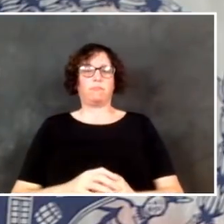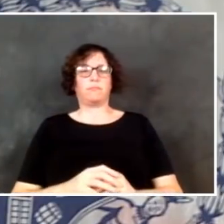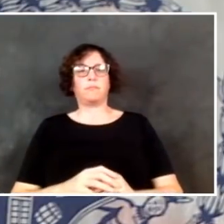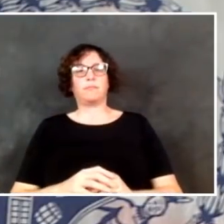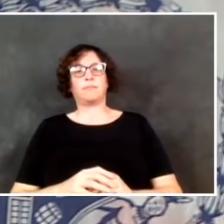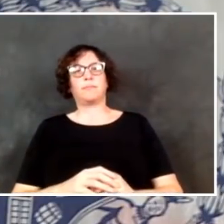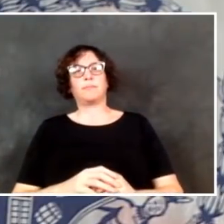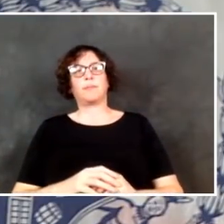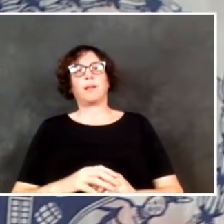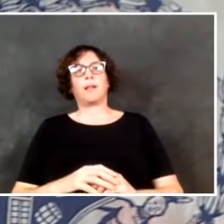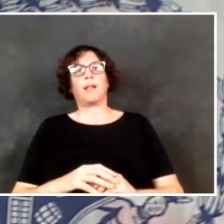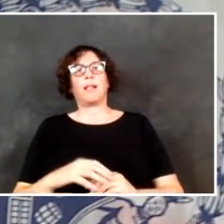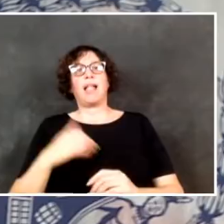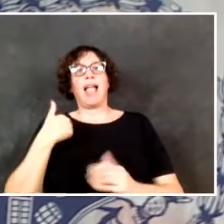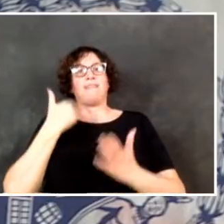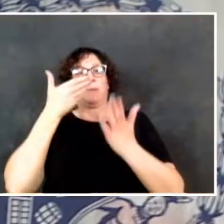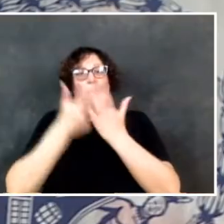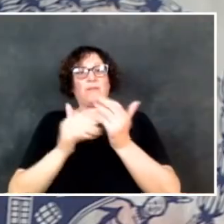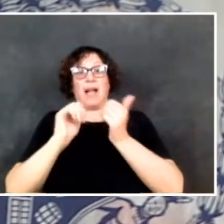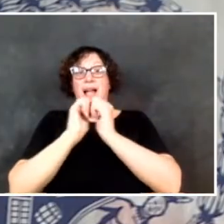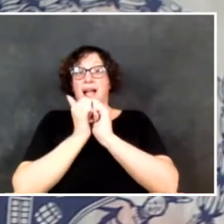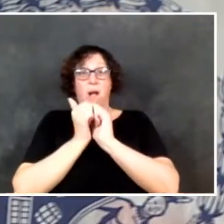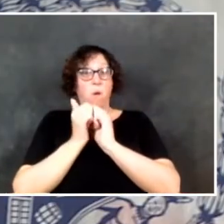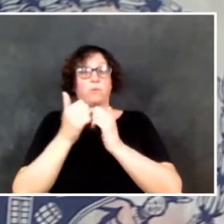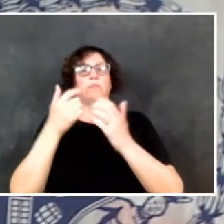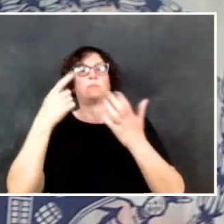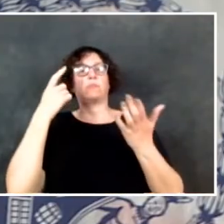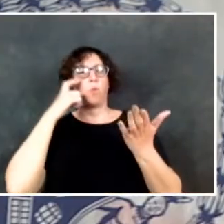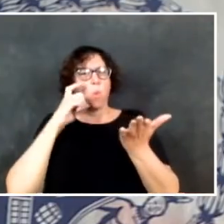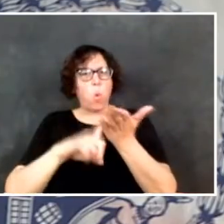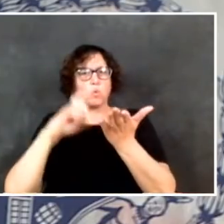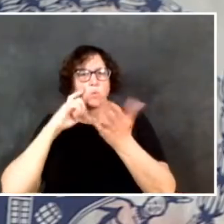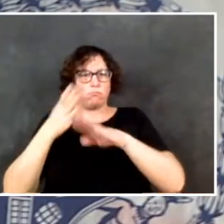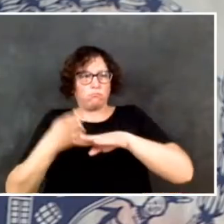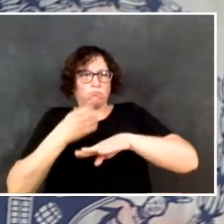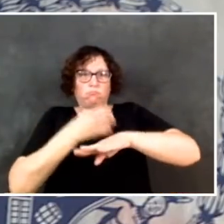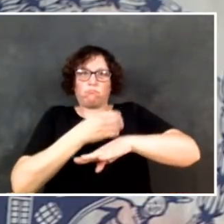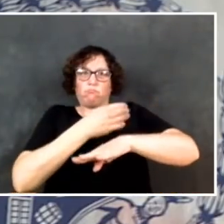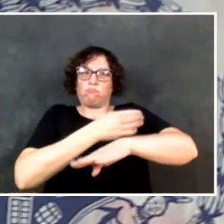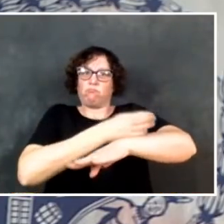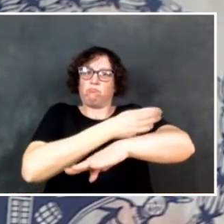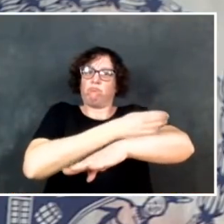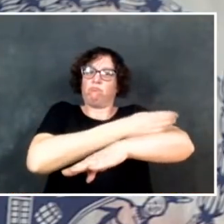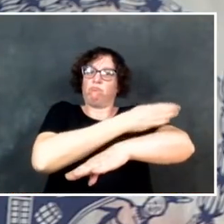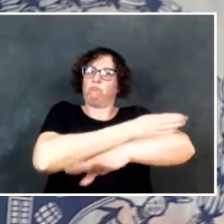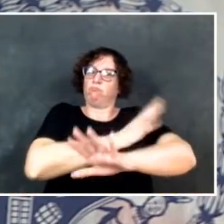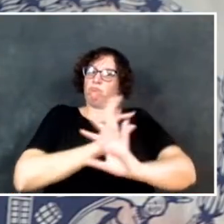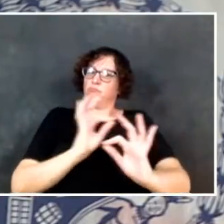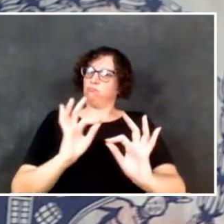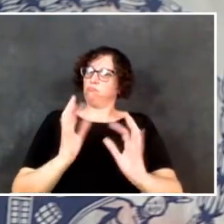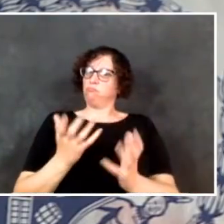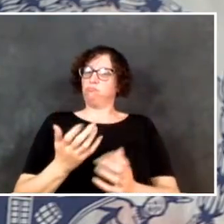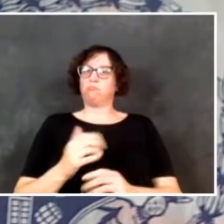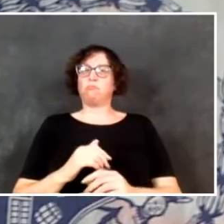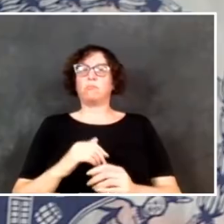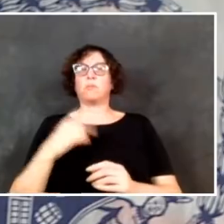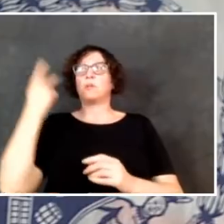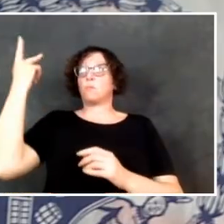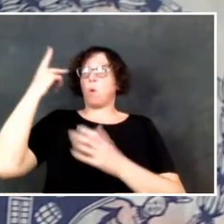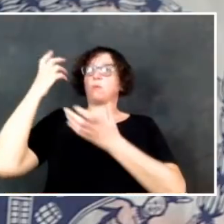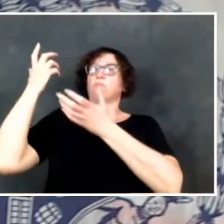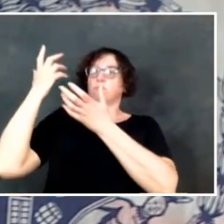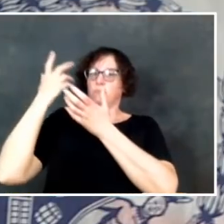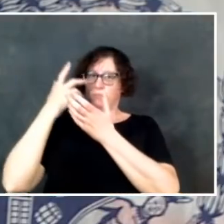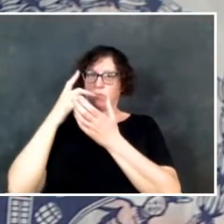some progress. You know, we believe, all of us, city and state, we believe in social distancing. We believe in shelter in